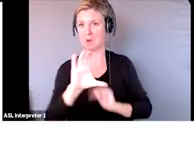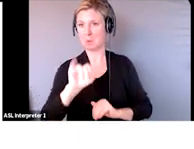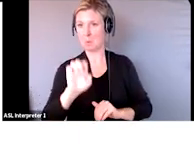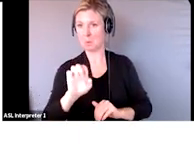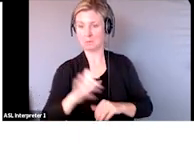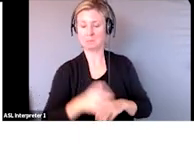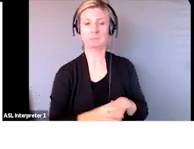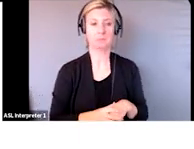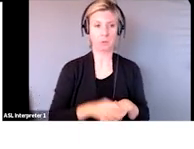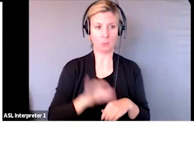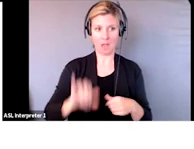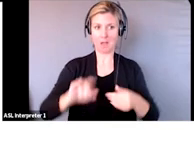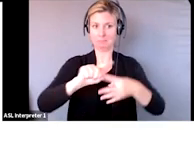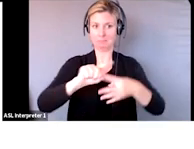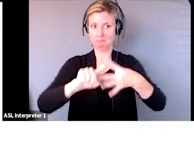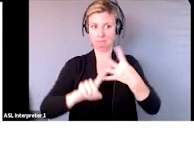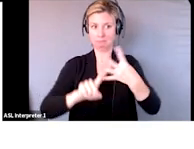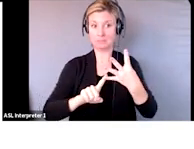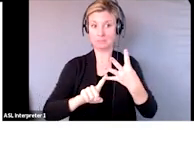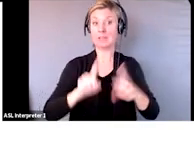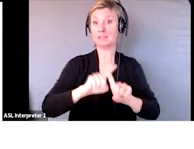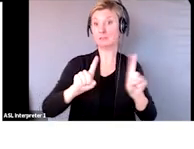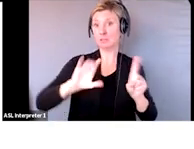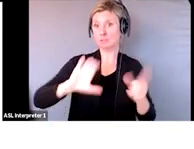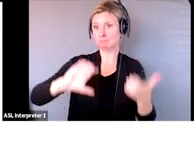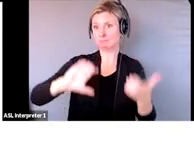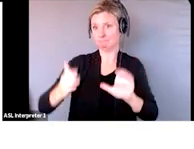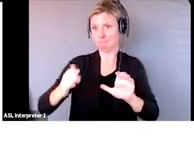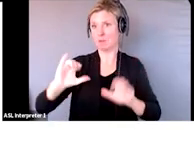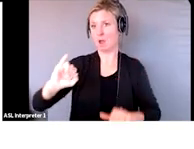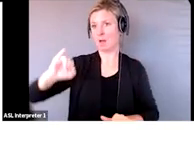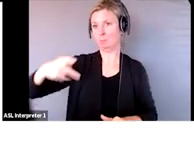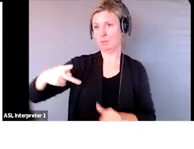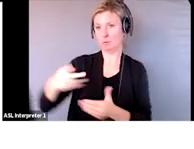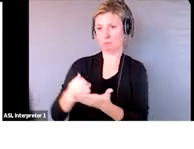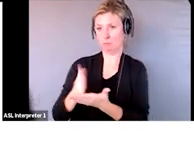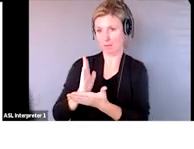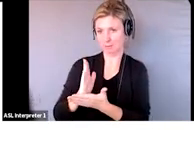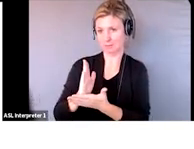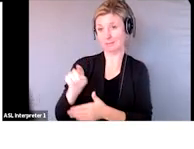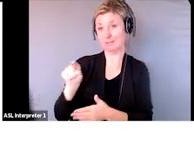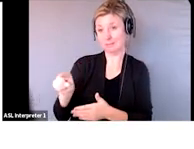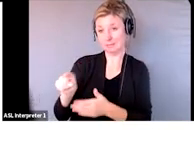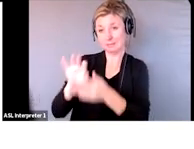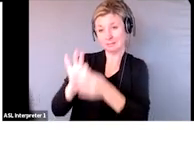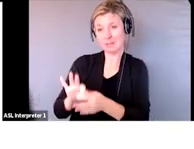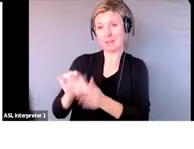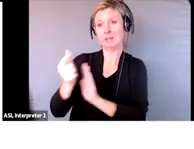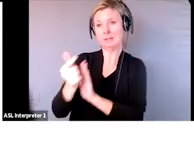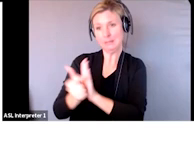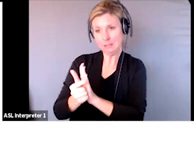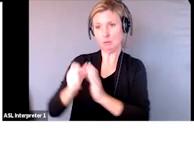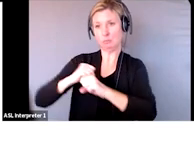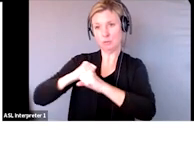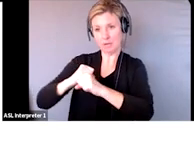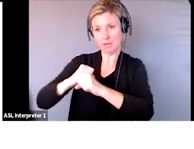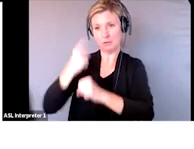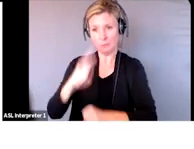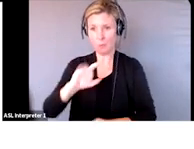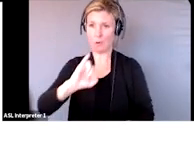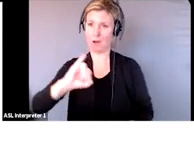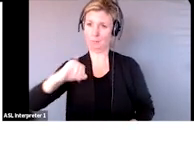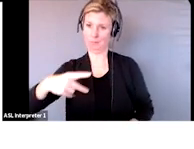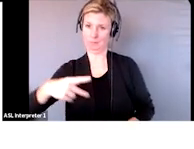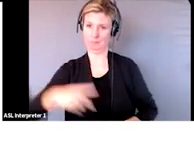the intellectual property rights, which is the legal protection that is offered for intellectual property. Your